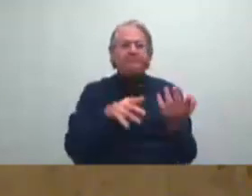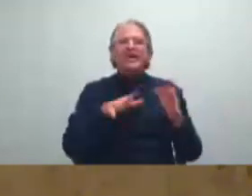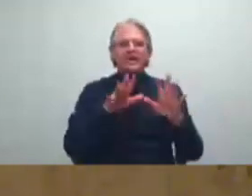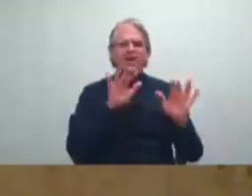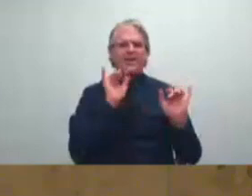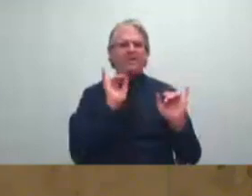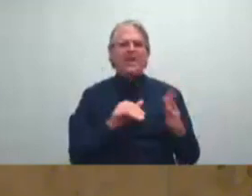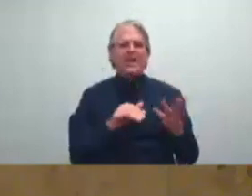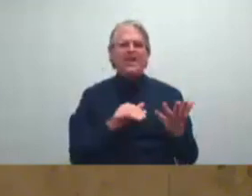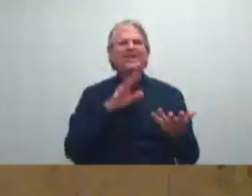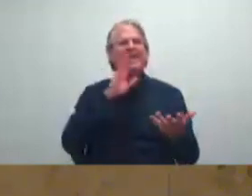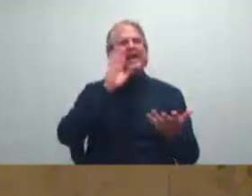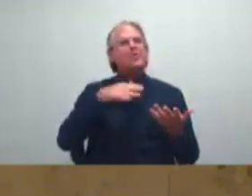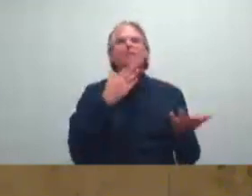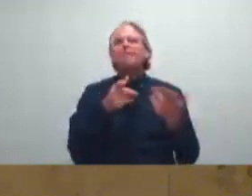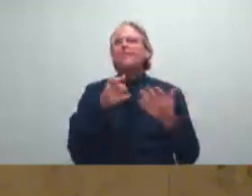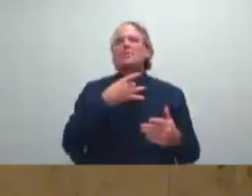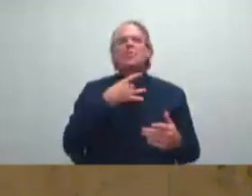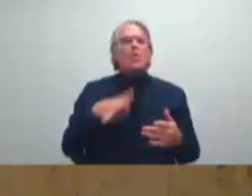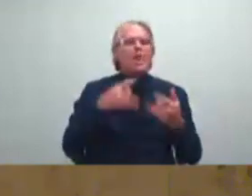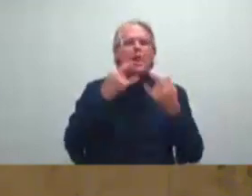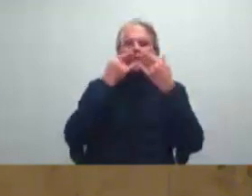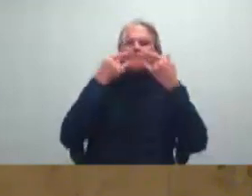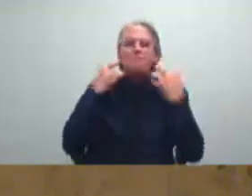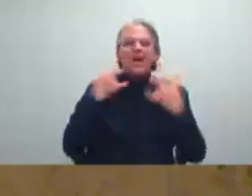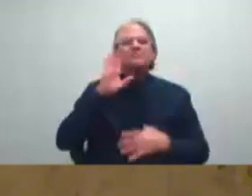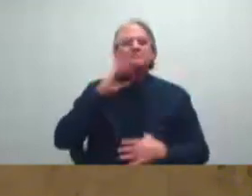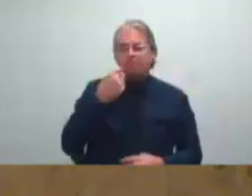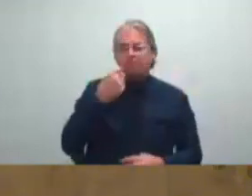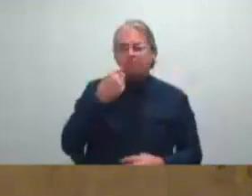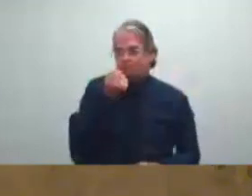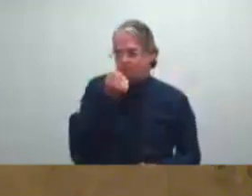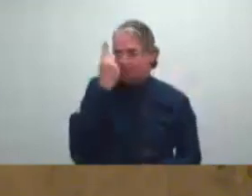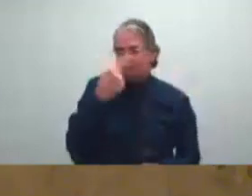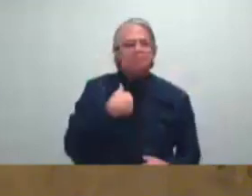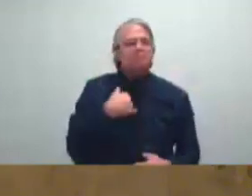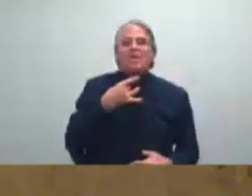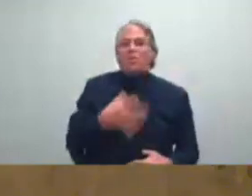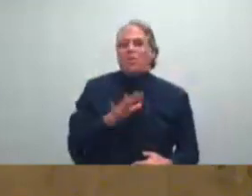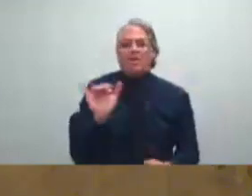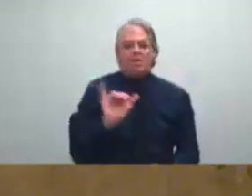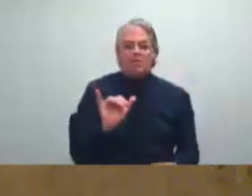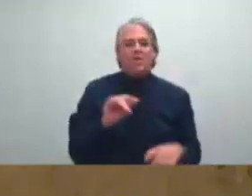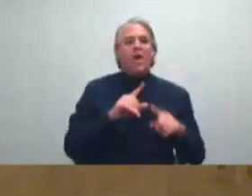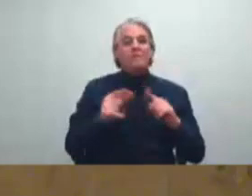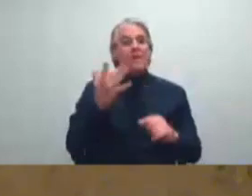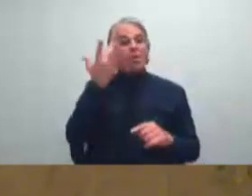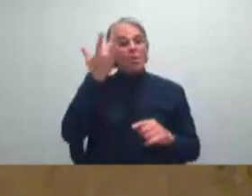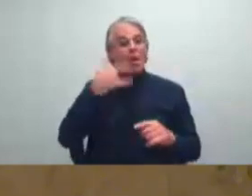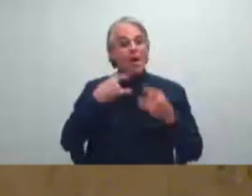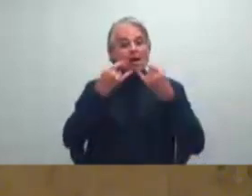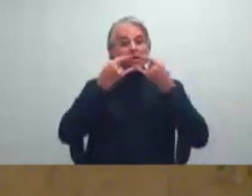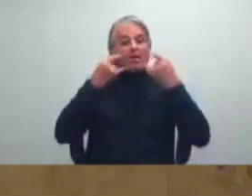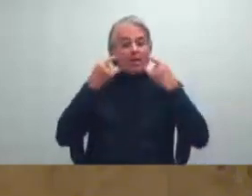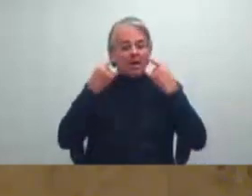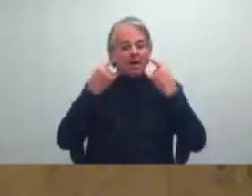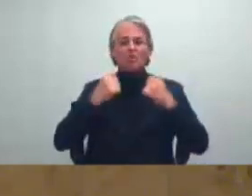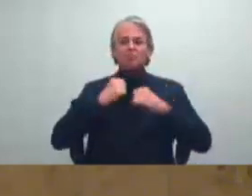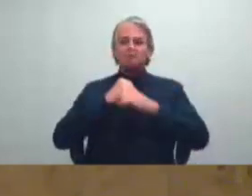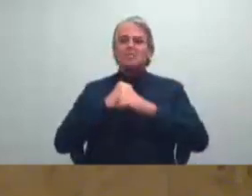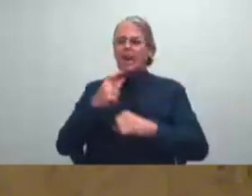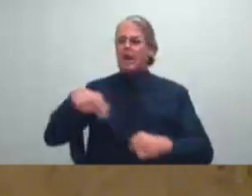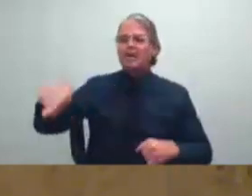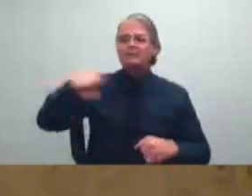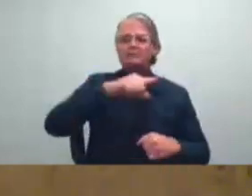I don't like wearing a mask. It's tough. I get it. But I do it because I want to keep others safe. I want to keep myself safe. And I want to keep our